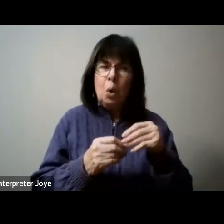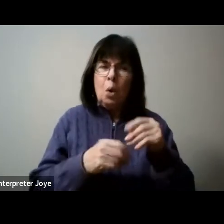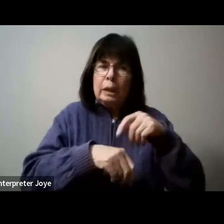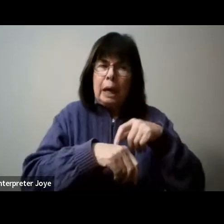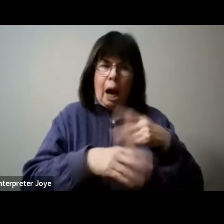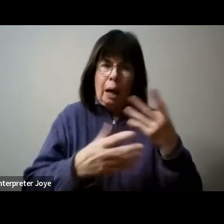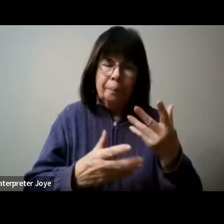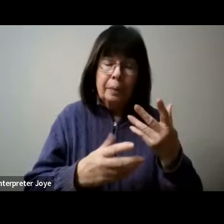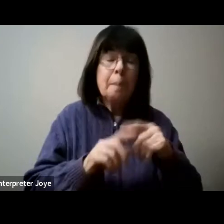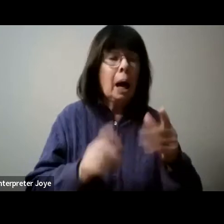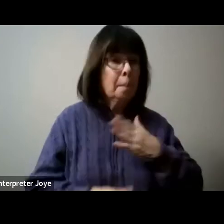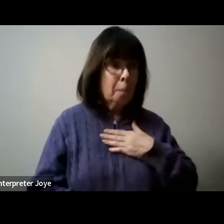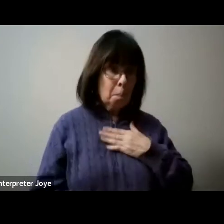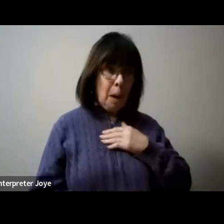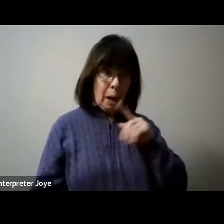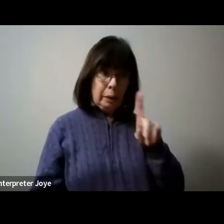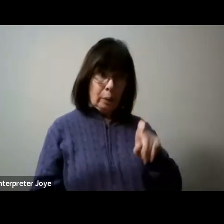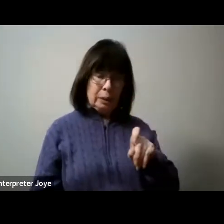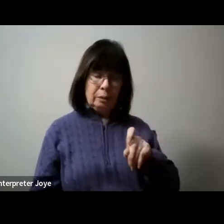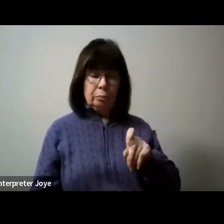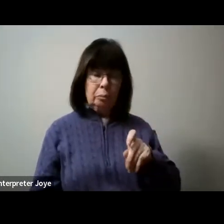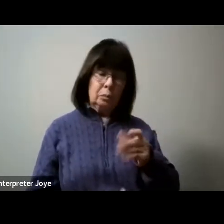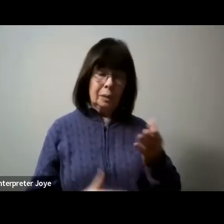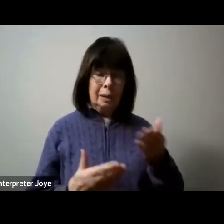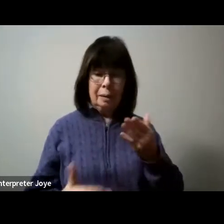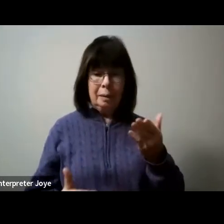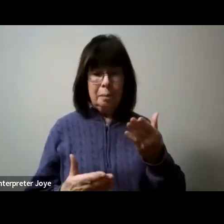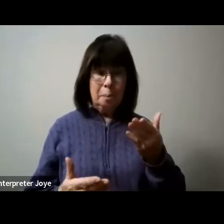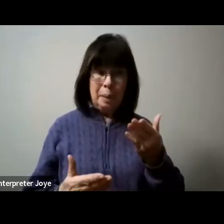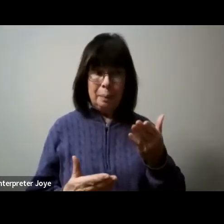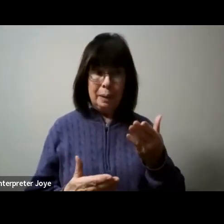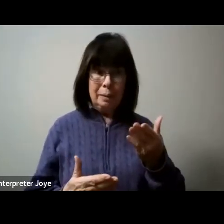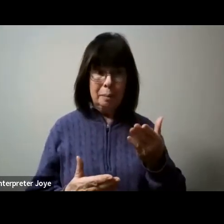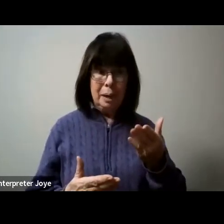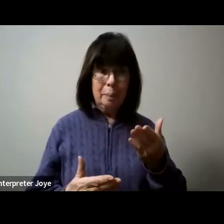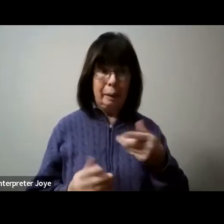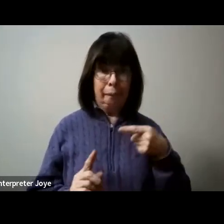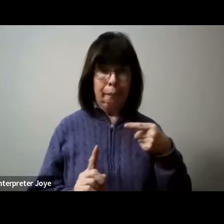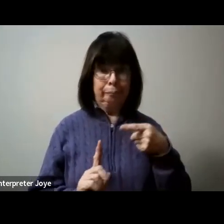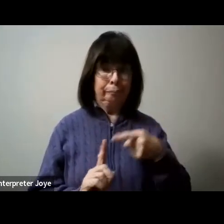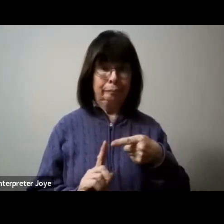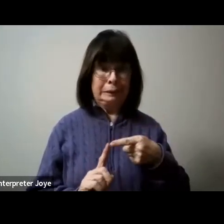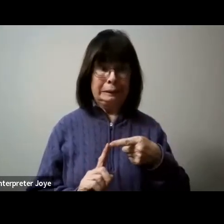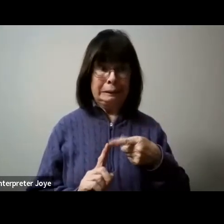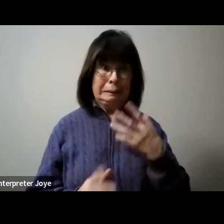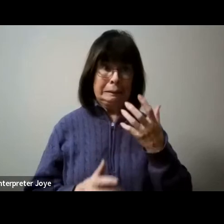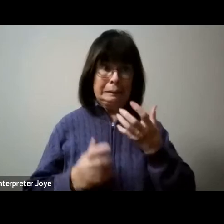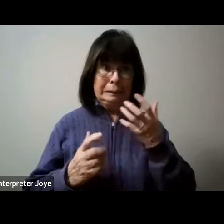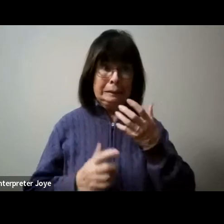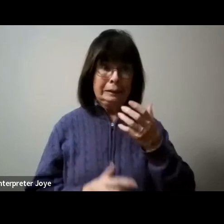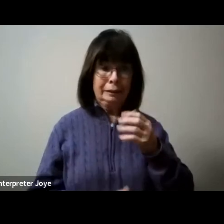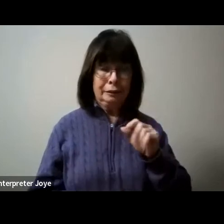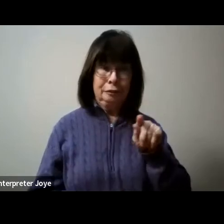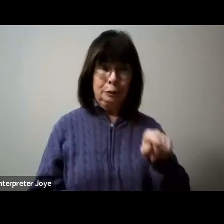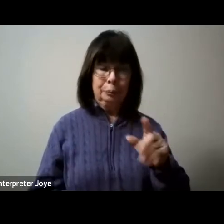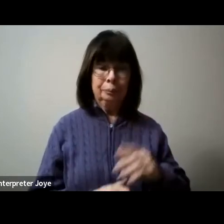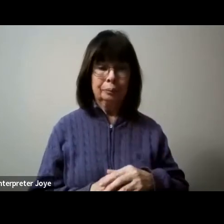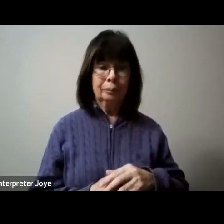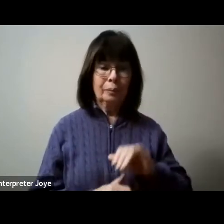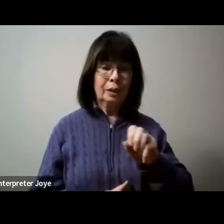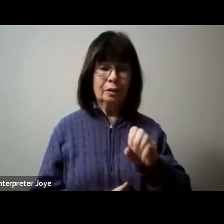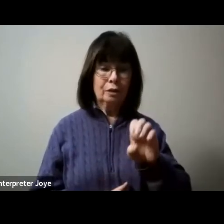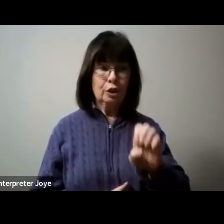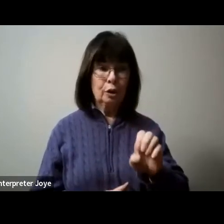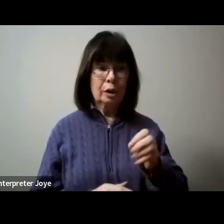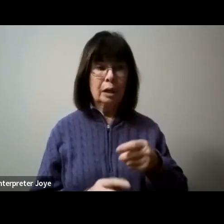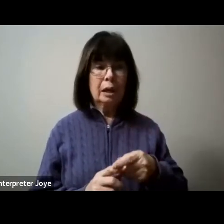my question, and maybe this is, sorry, Joe, if it's putting you on the spot, but I see Joe from the